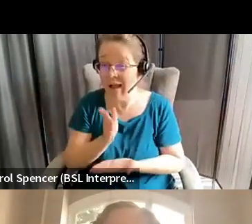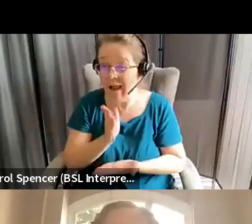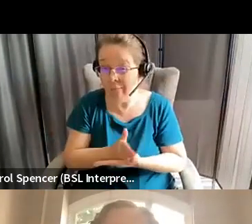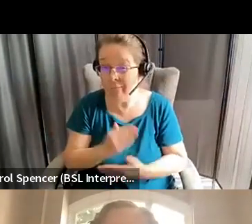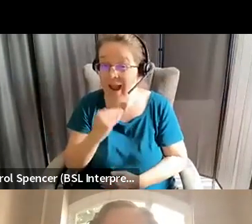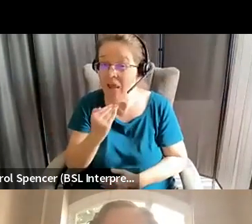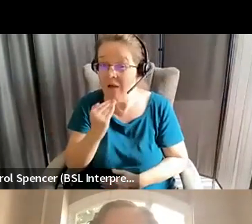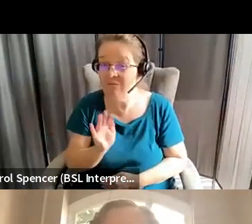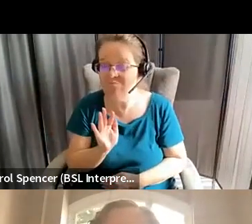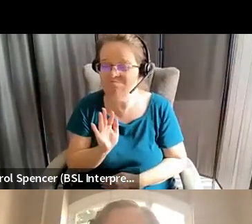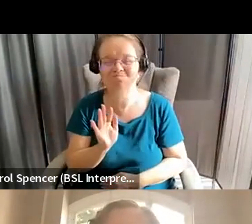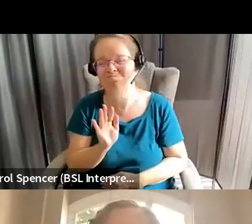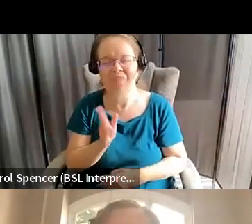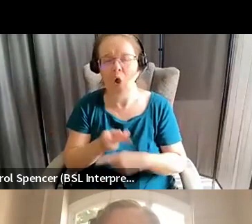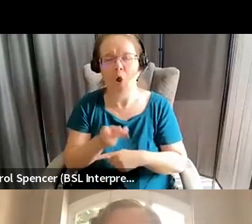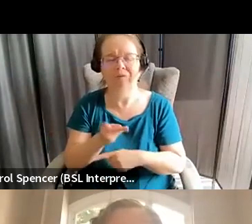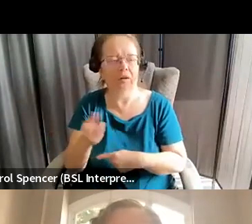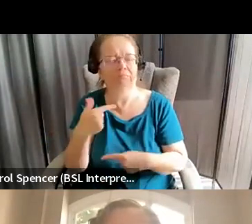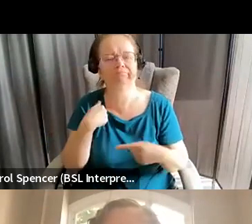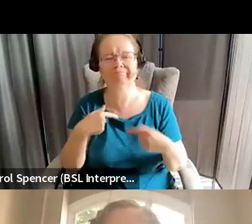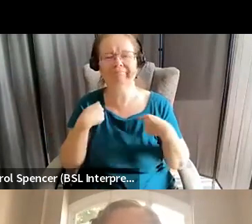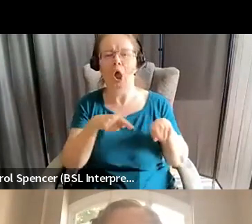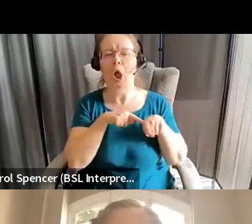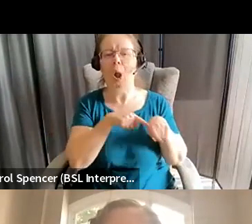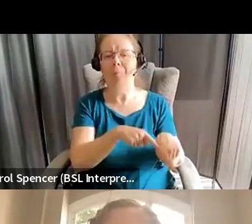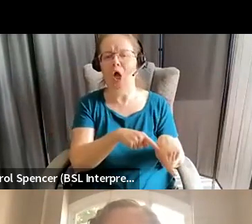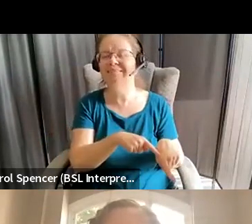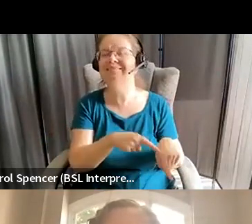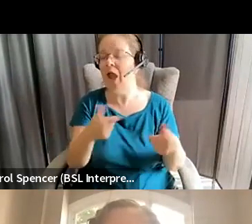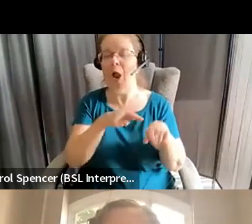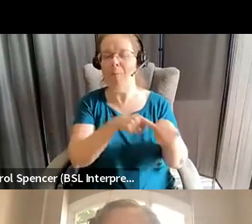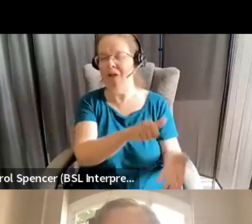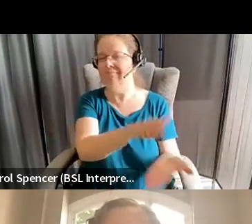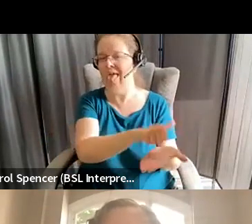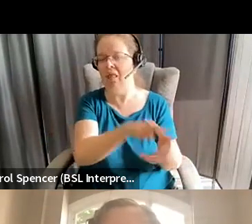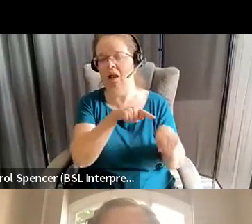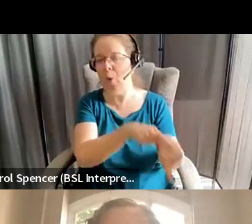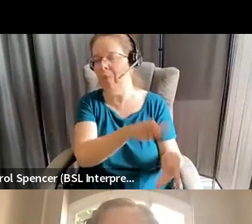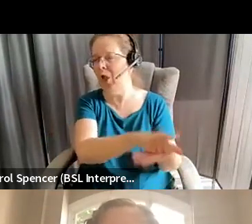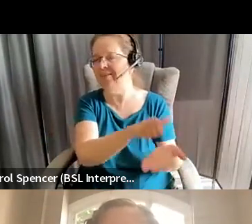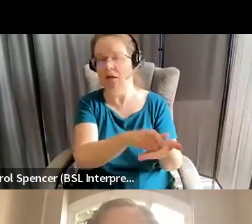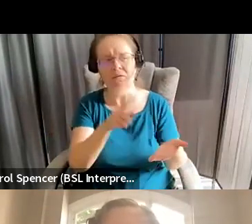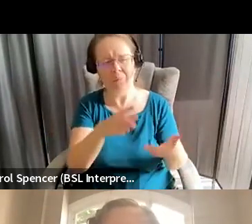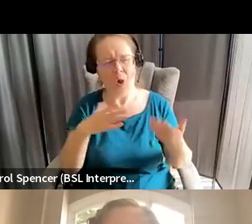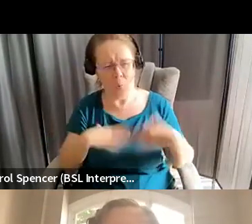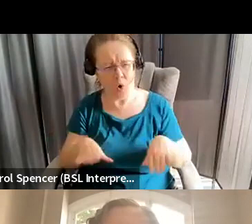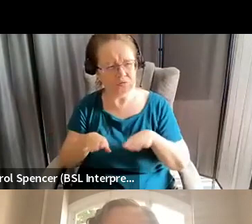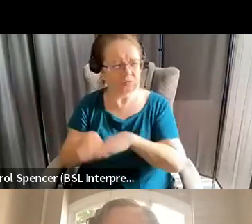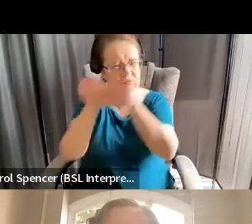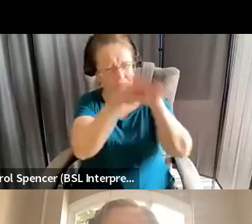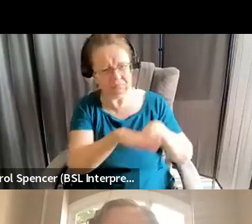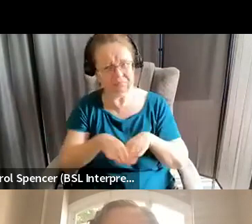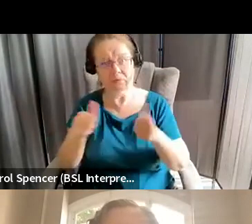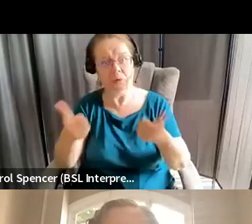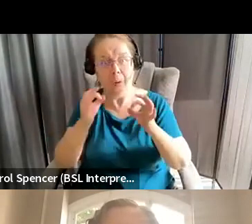enough? Often it seems mere compliance is the main goal. And if we want to achieve universal design that actually provides a